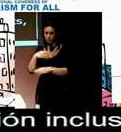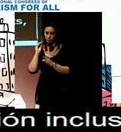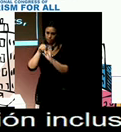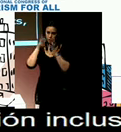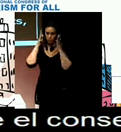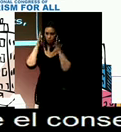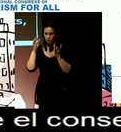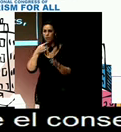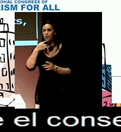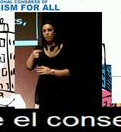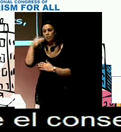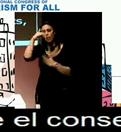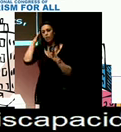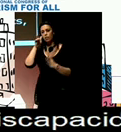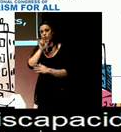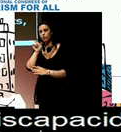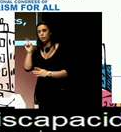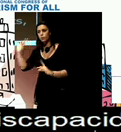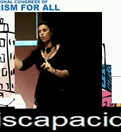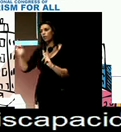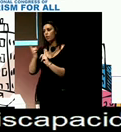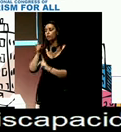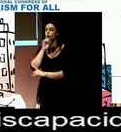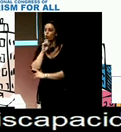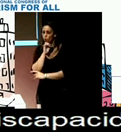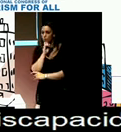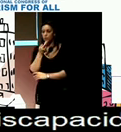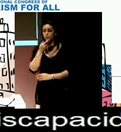with the help of an association of disabled people,